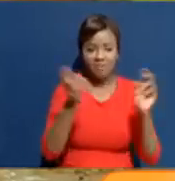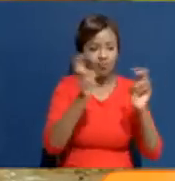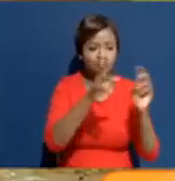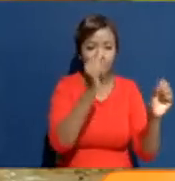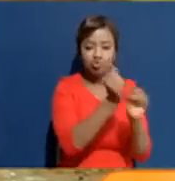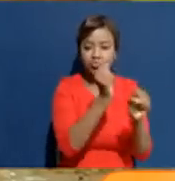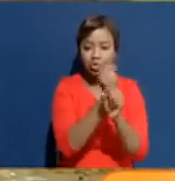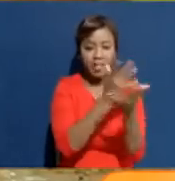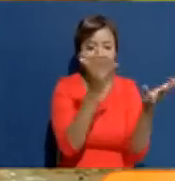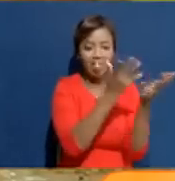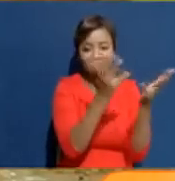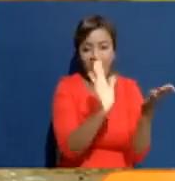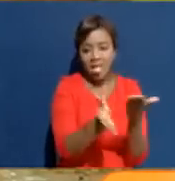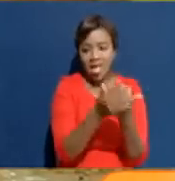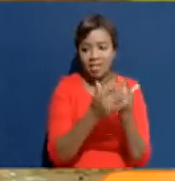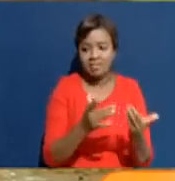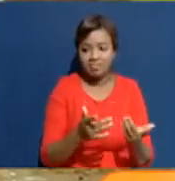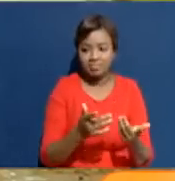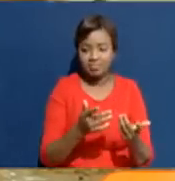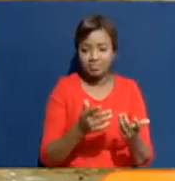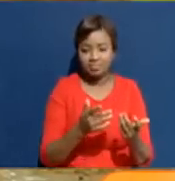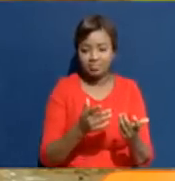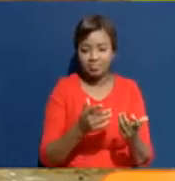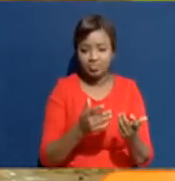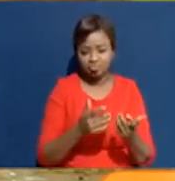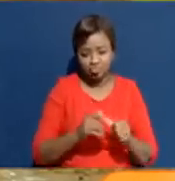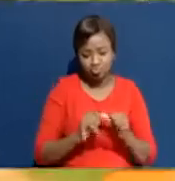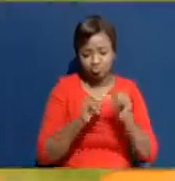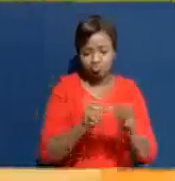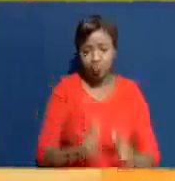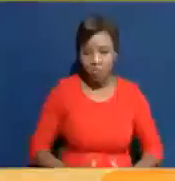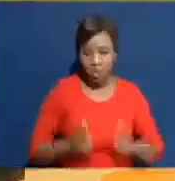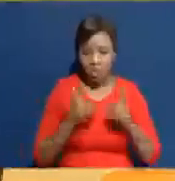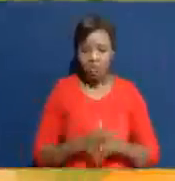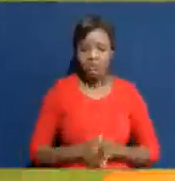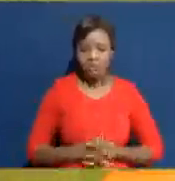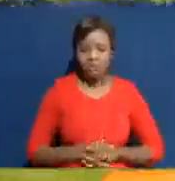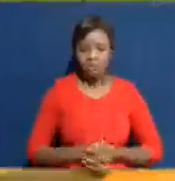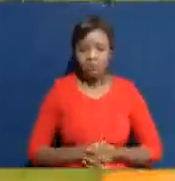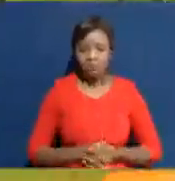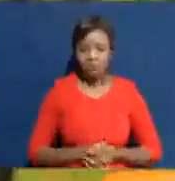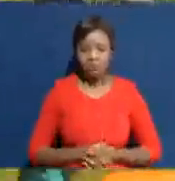kupata namna kujitimu katika maisha. Residents have vowed to